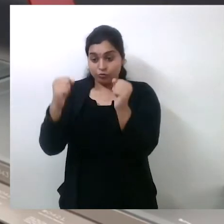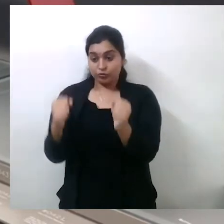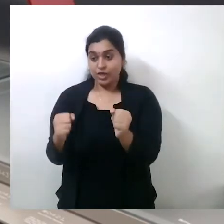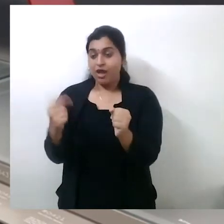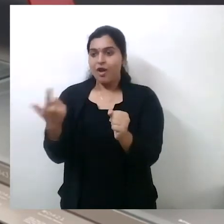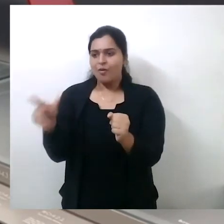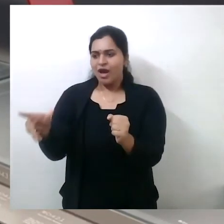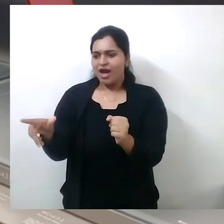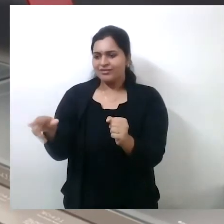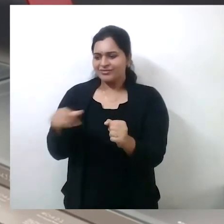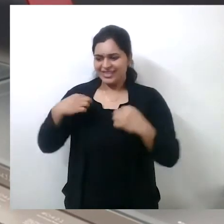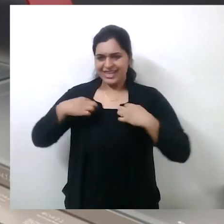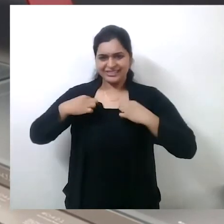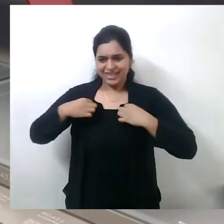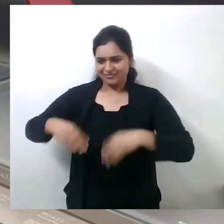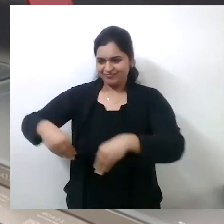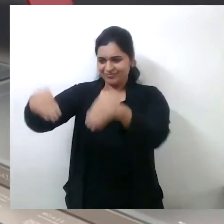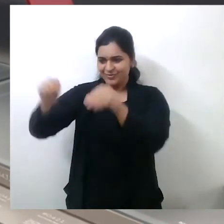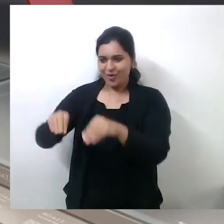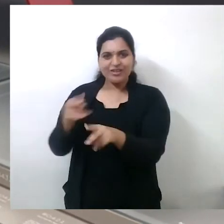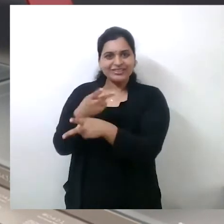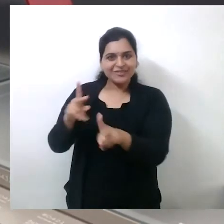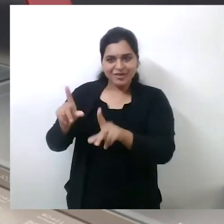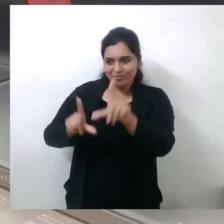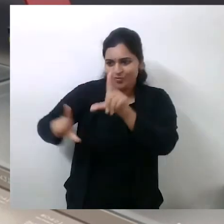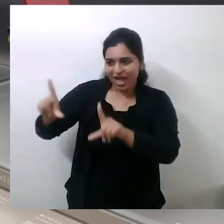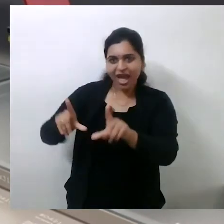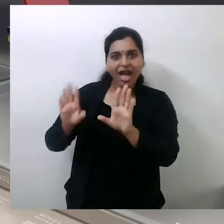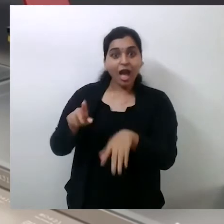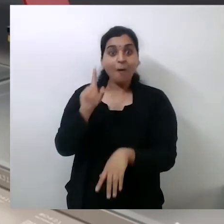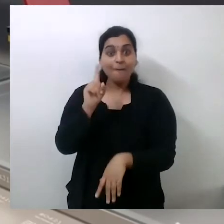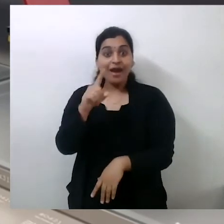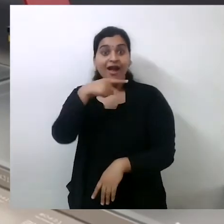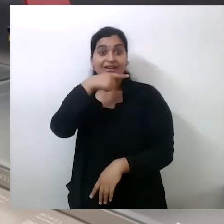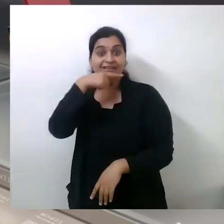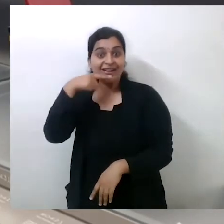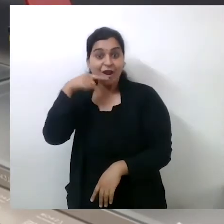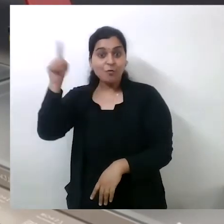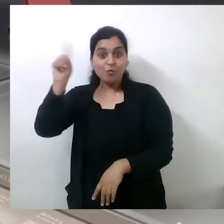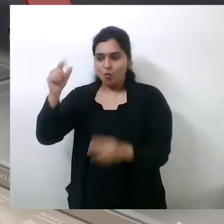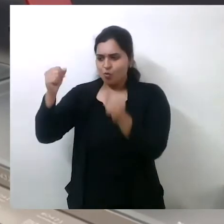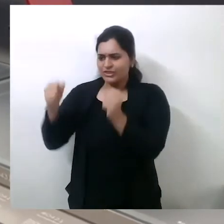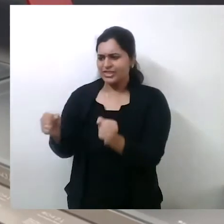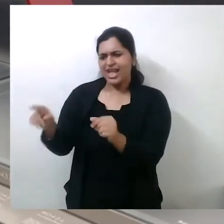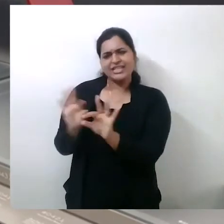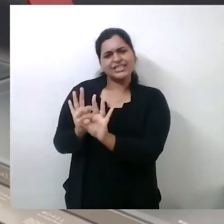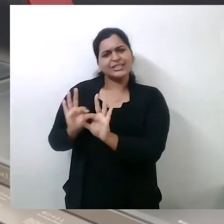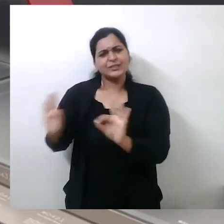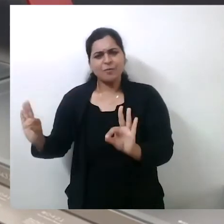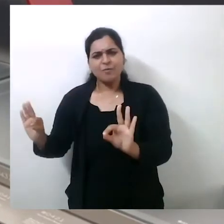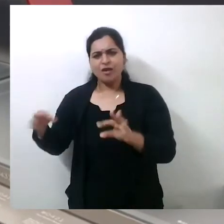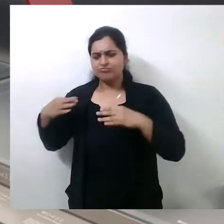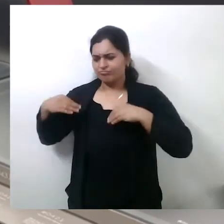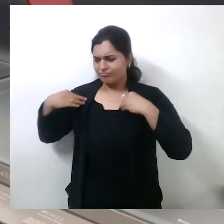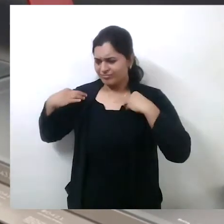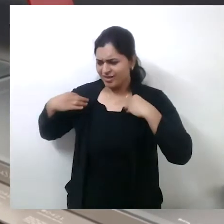main structure. It does not have upholstery, no textiles, no skin, no comfort really